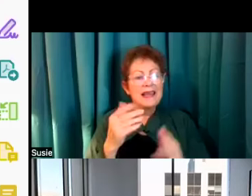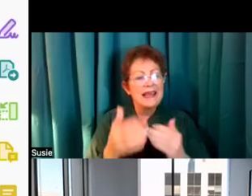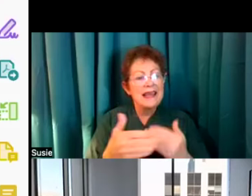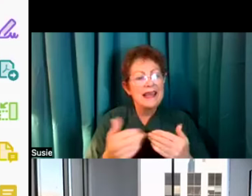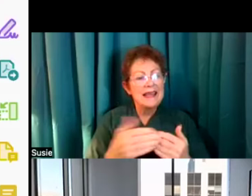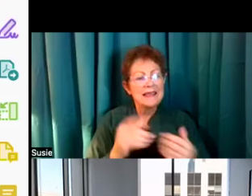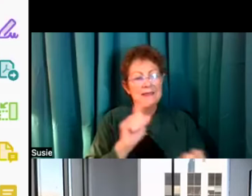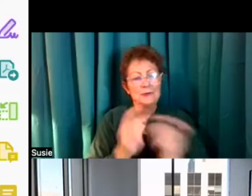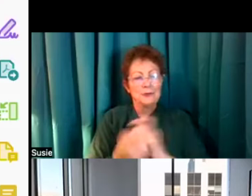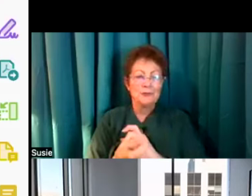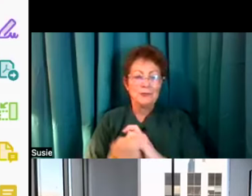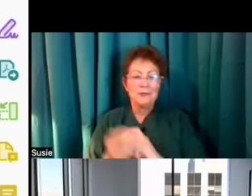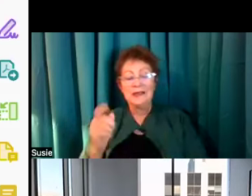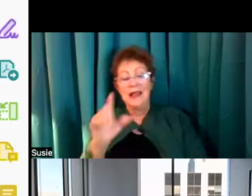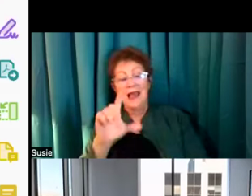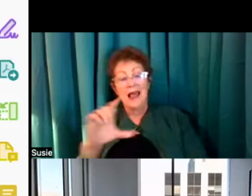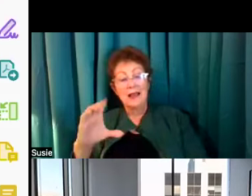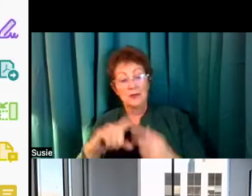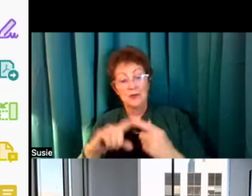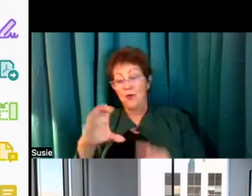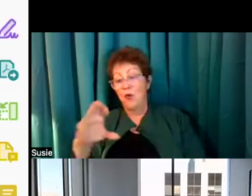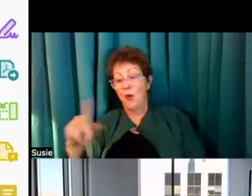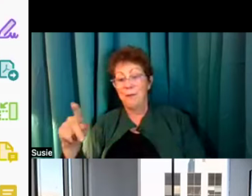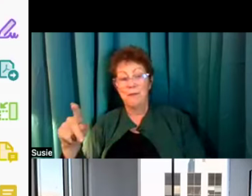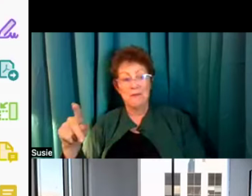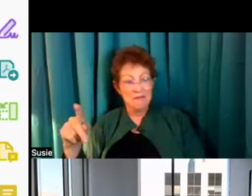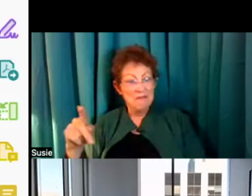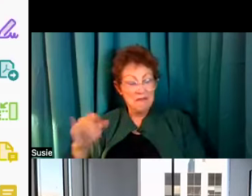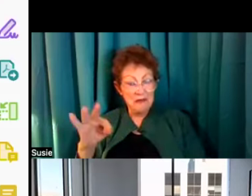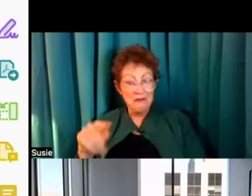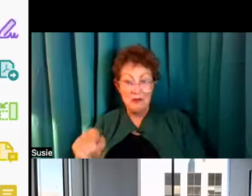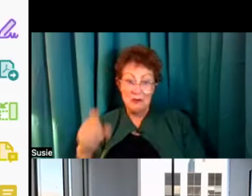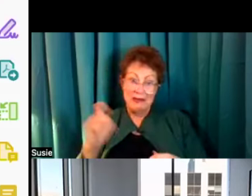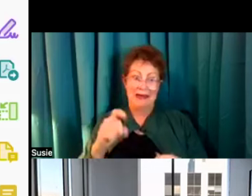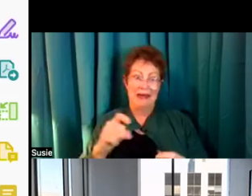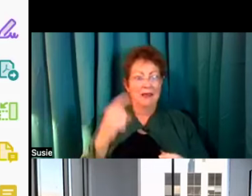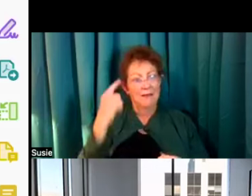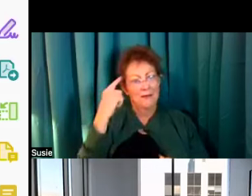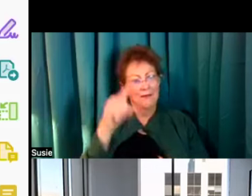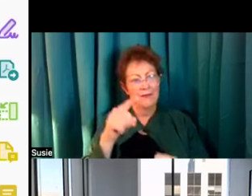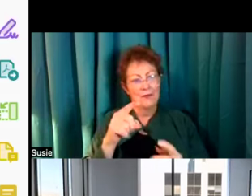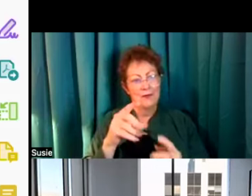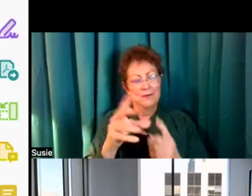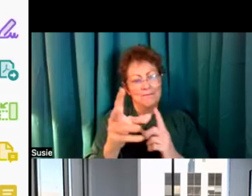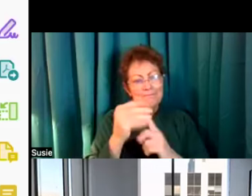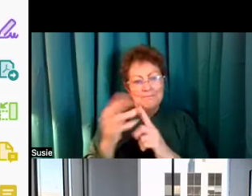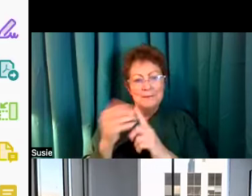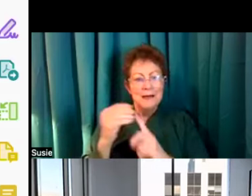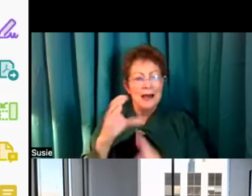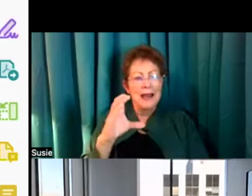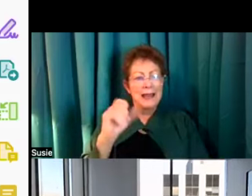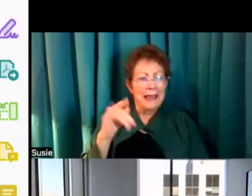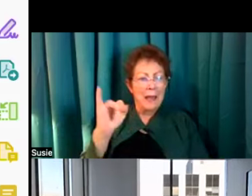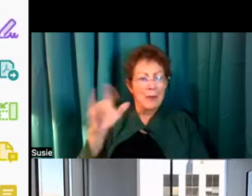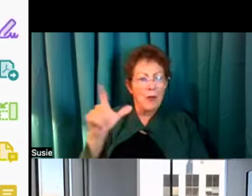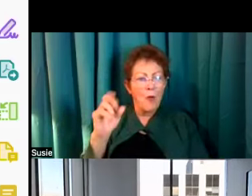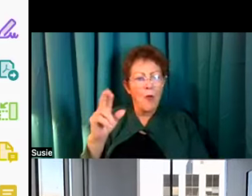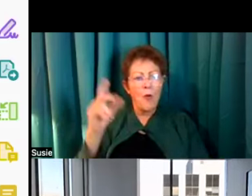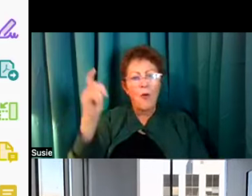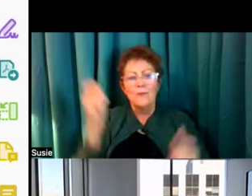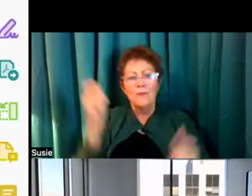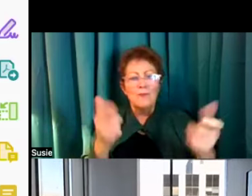an LLC to a corporation if you need to do so in order to attract capital or attract talent